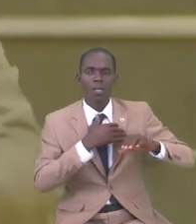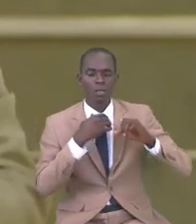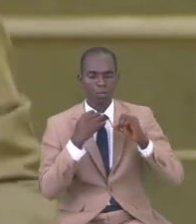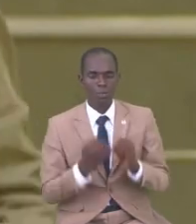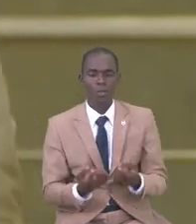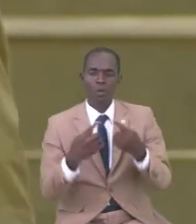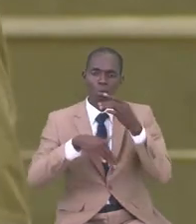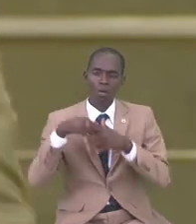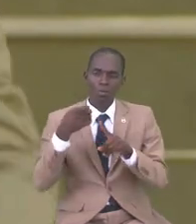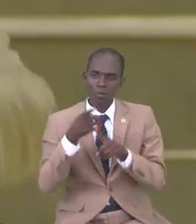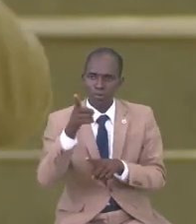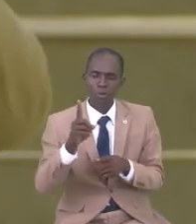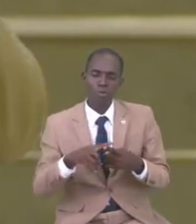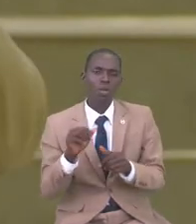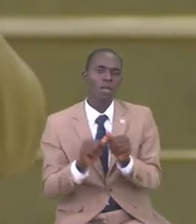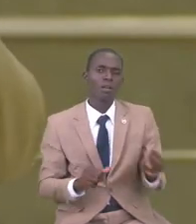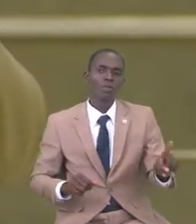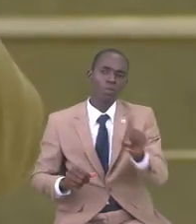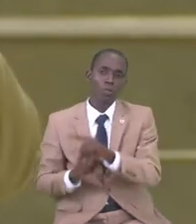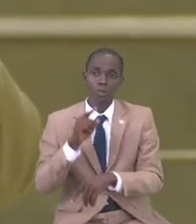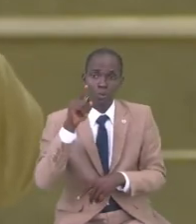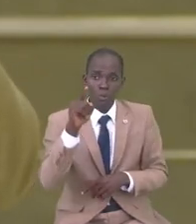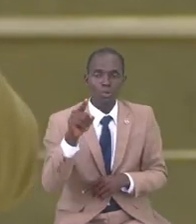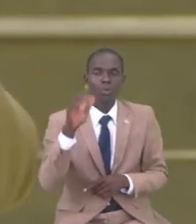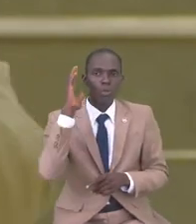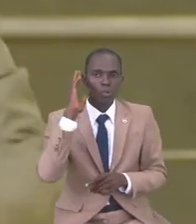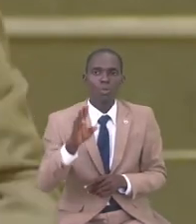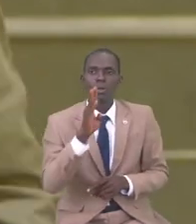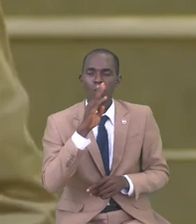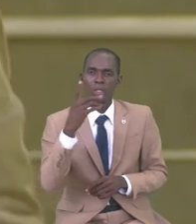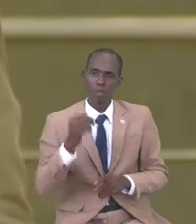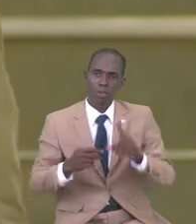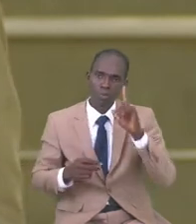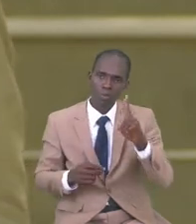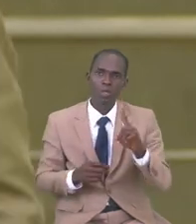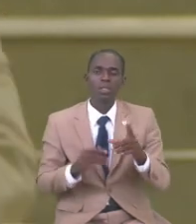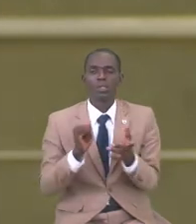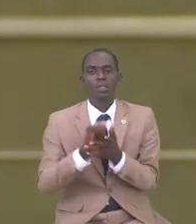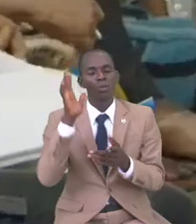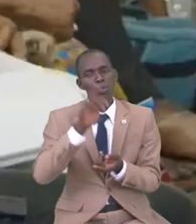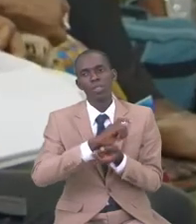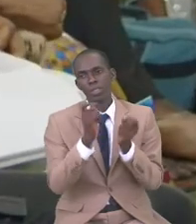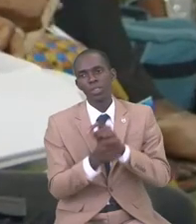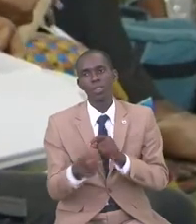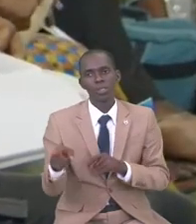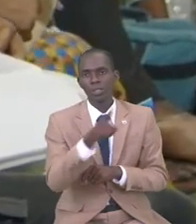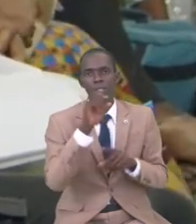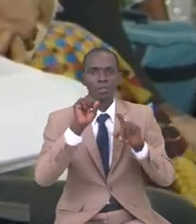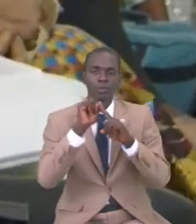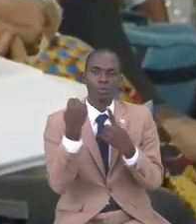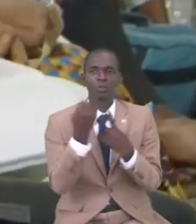out from you to everybody. You will be the one that will change their